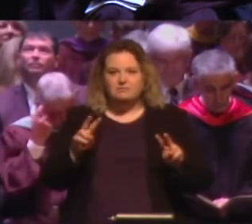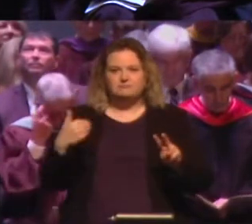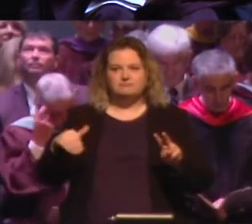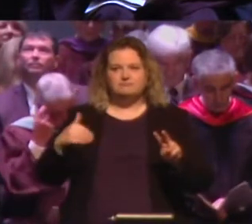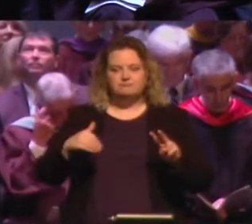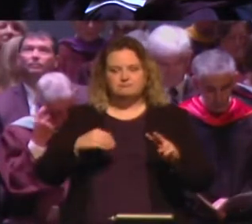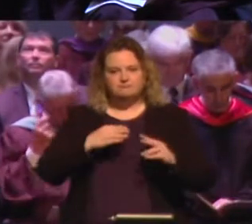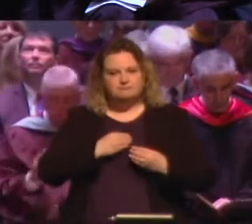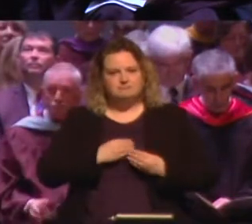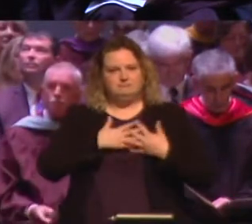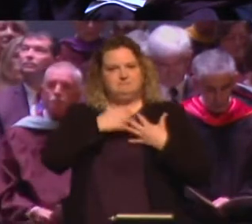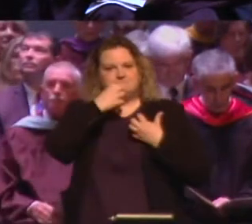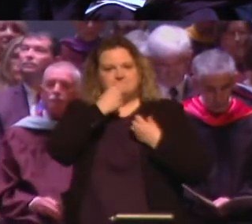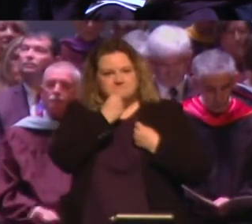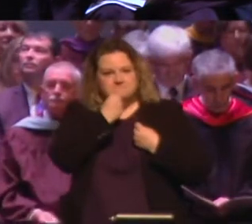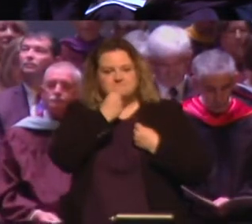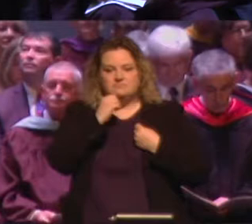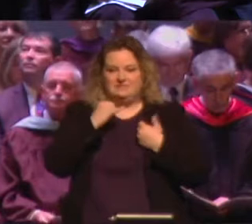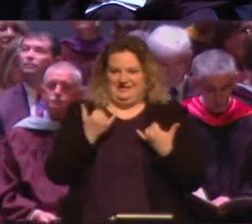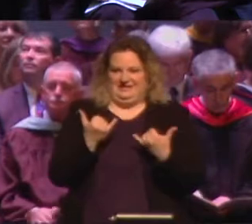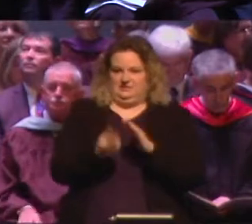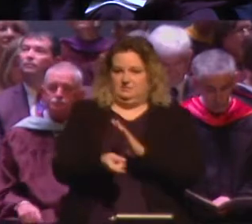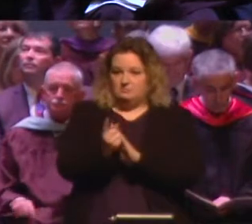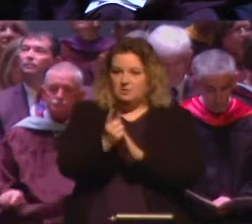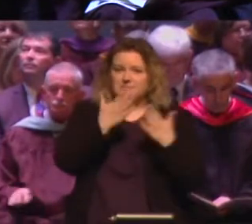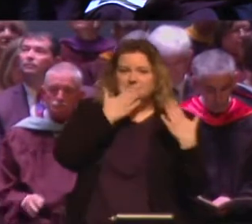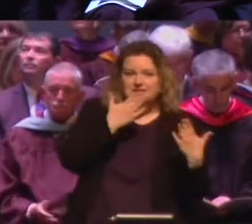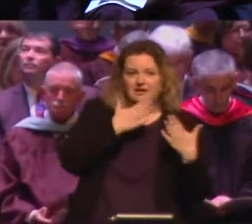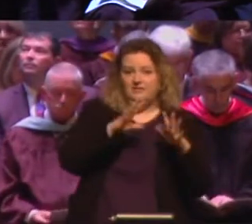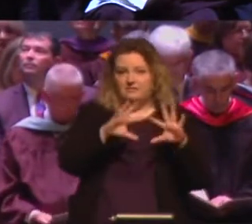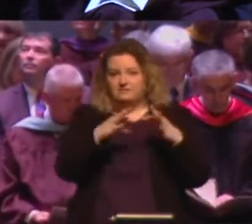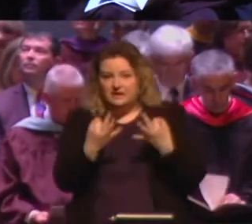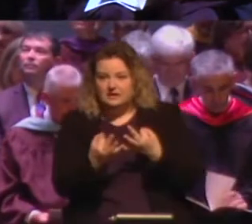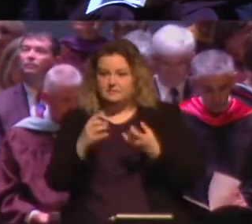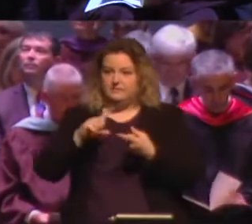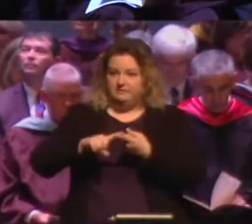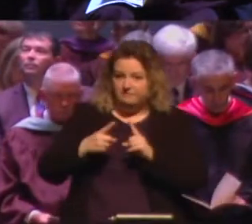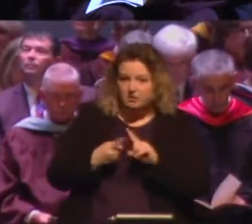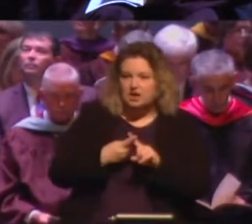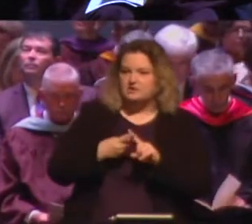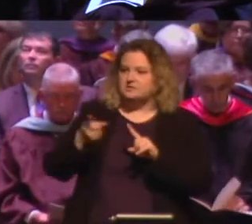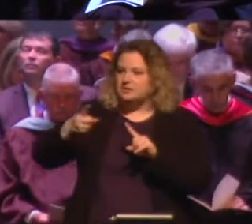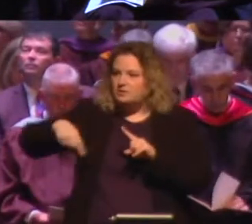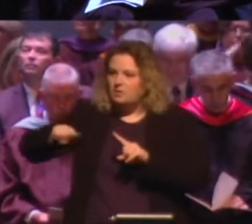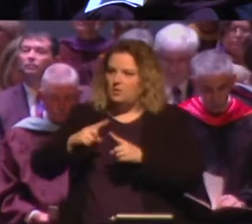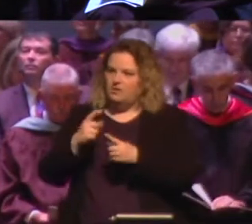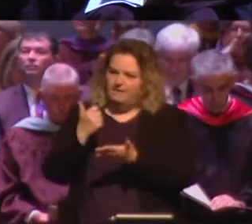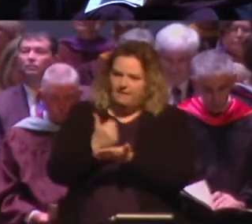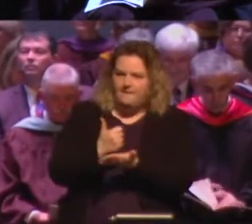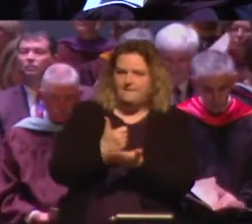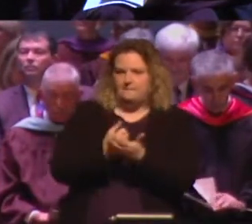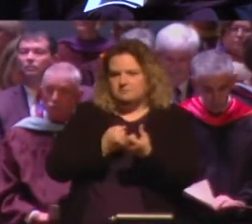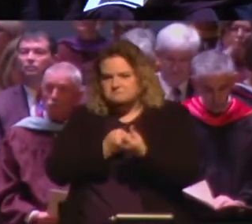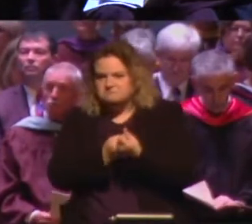moment and give thanks to family, friends, and those who have helped you along the